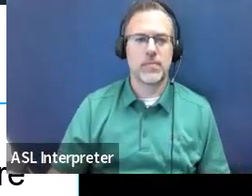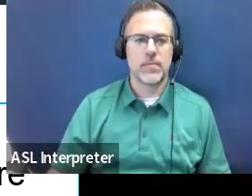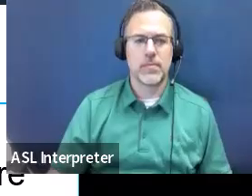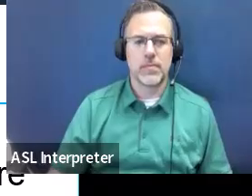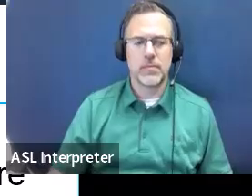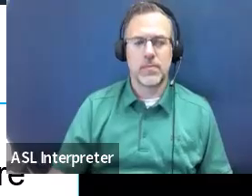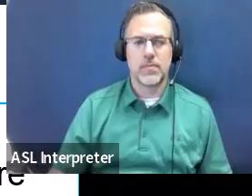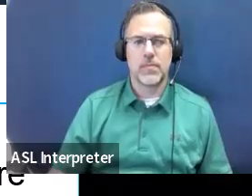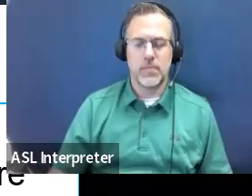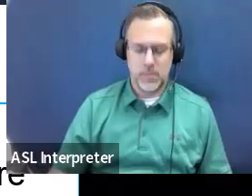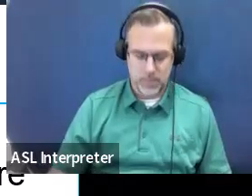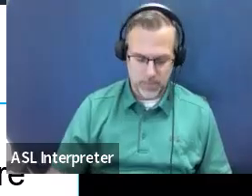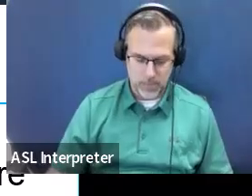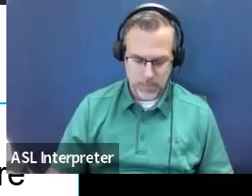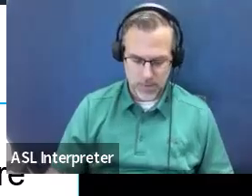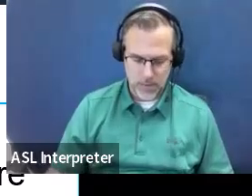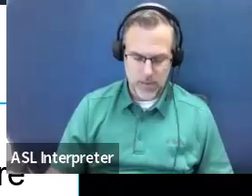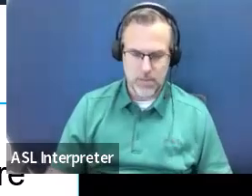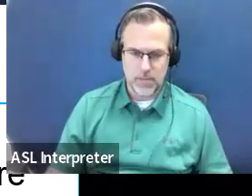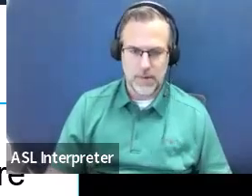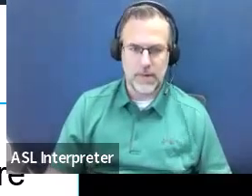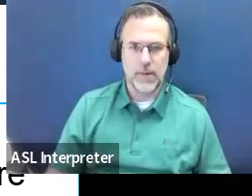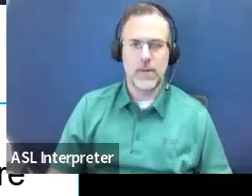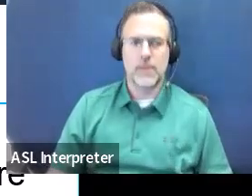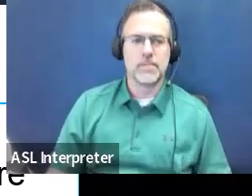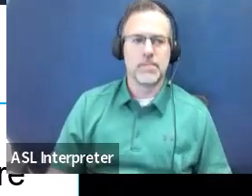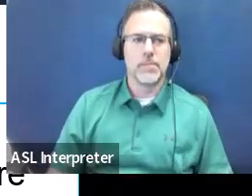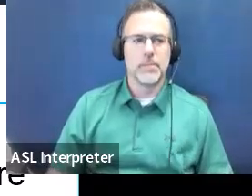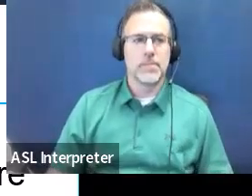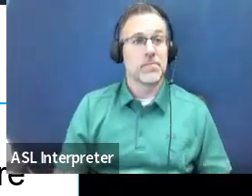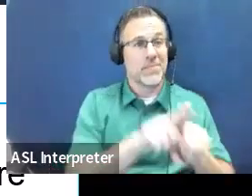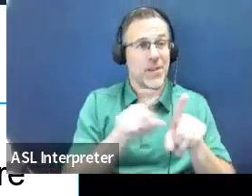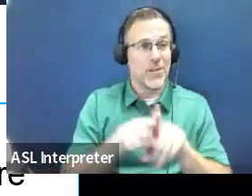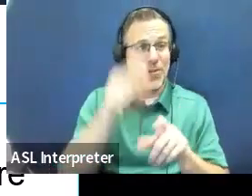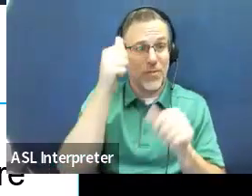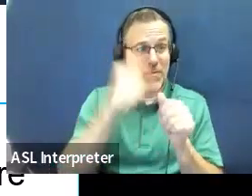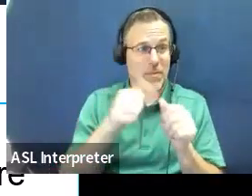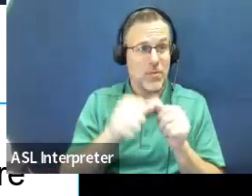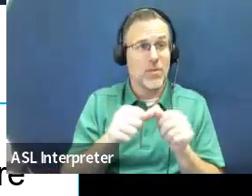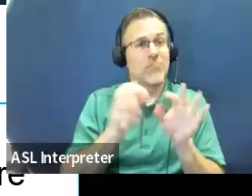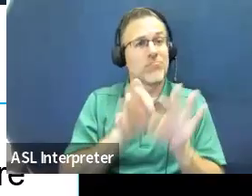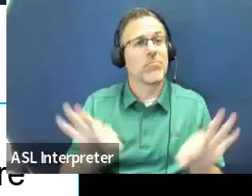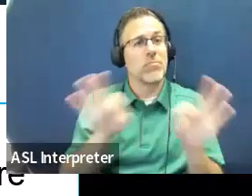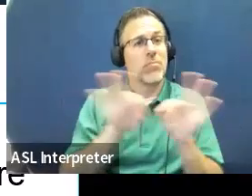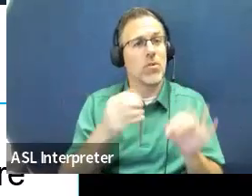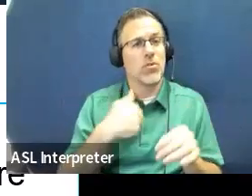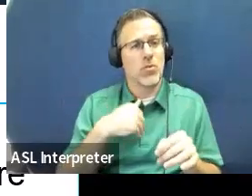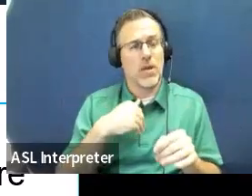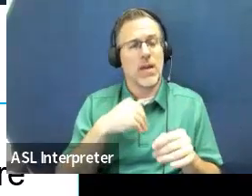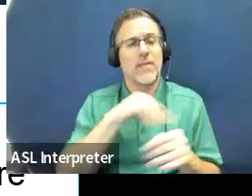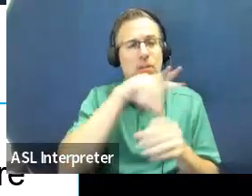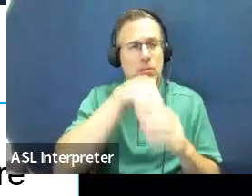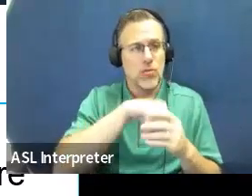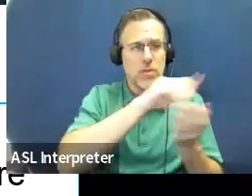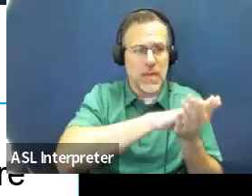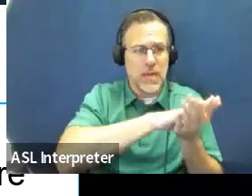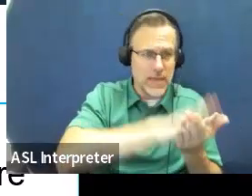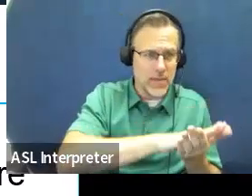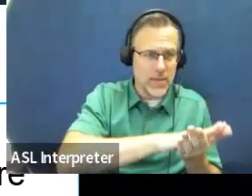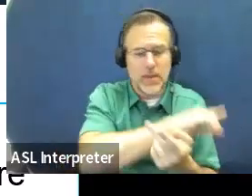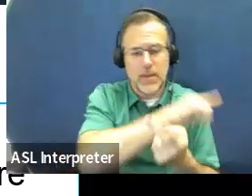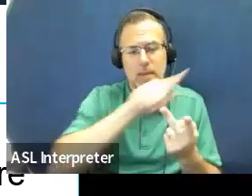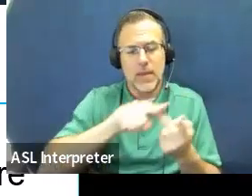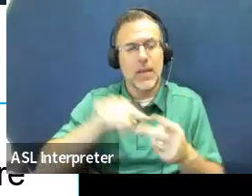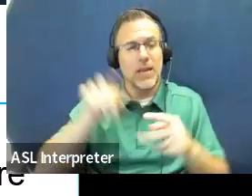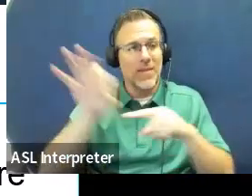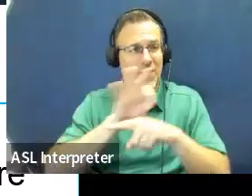each of those evaluations. Also keep in mind that you want to have all of those academic and functional